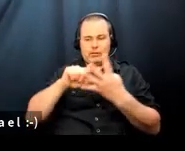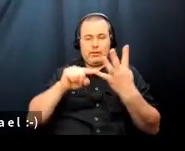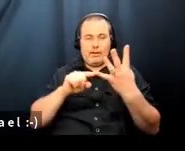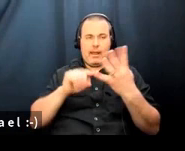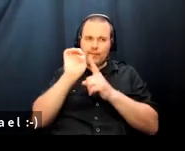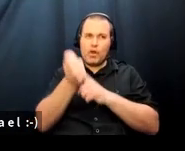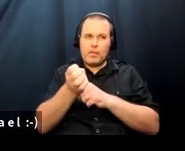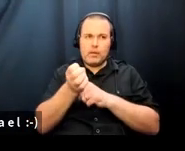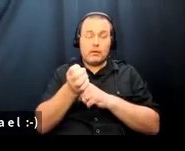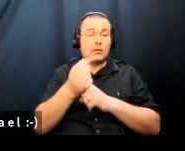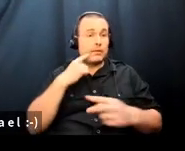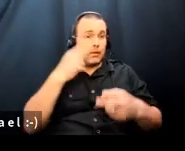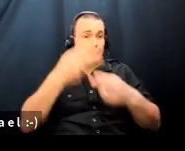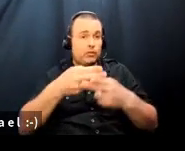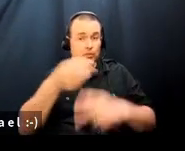I mentioned, milk,